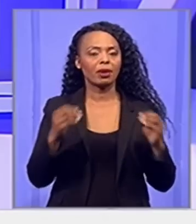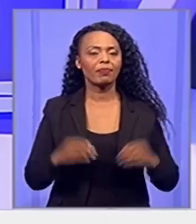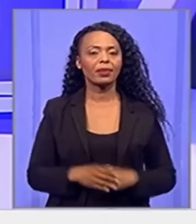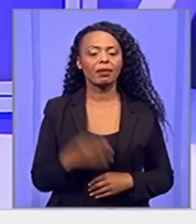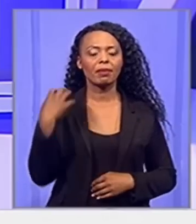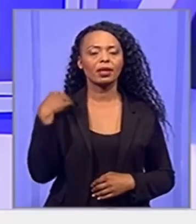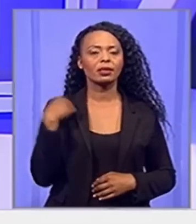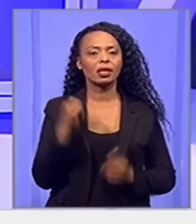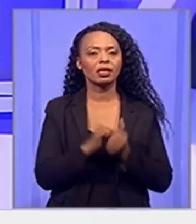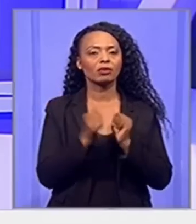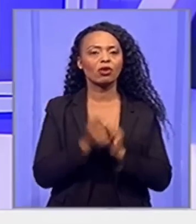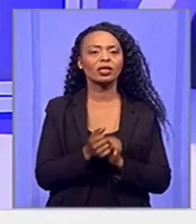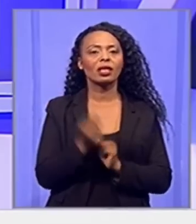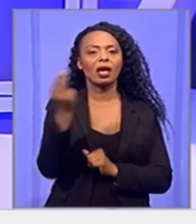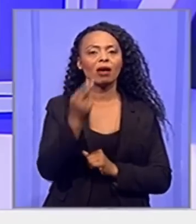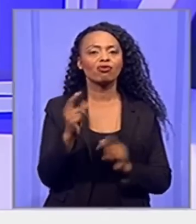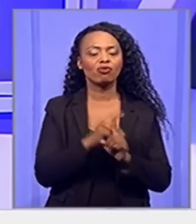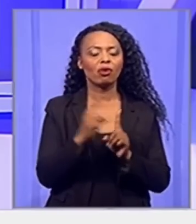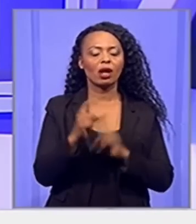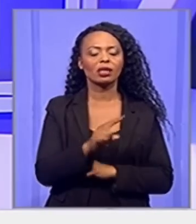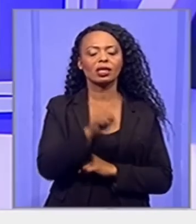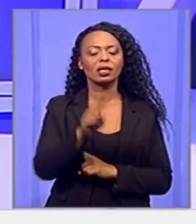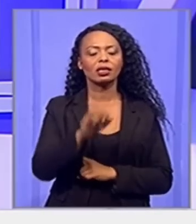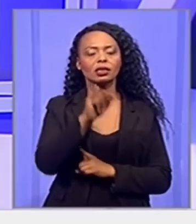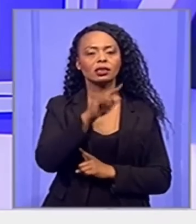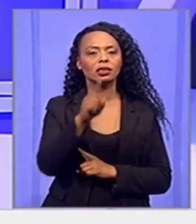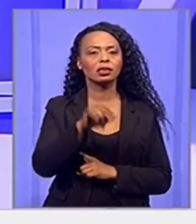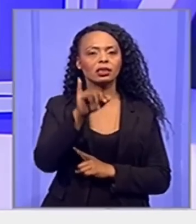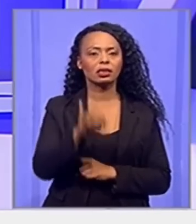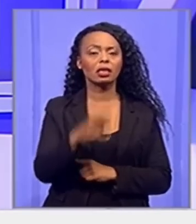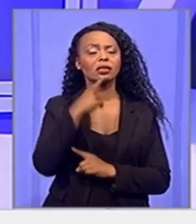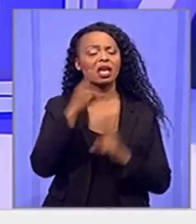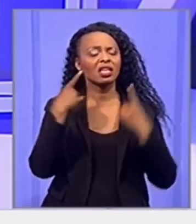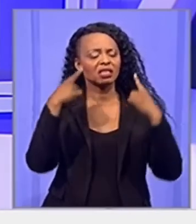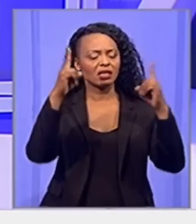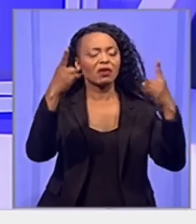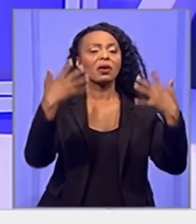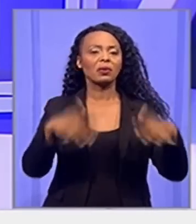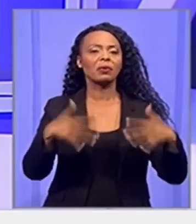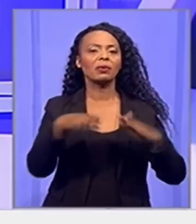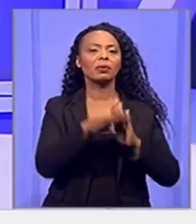ya metshameko Ziziko do tlhalositse tiragalo eo jaaka ye atlegileng.